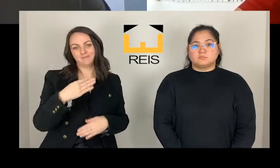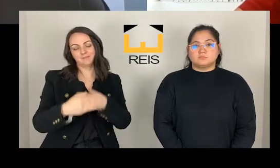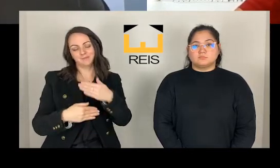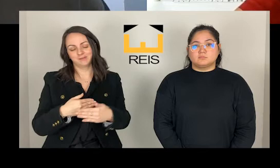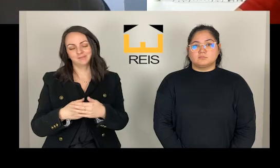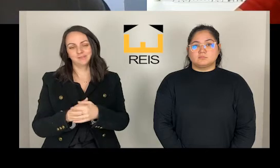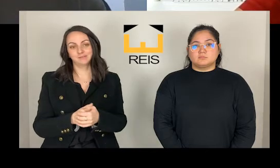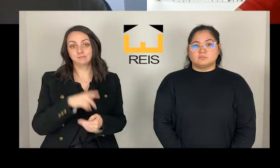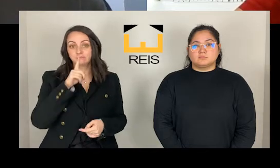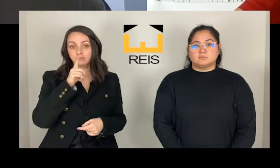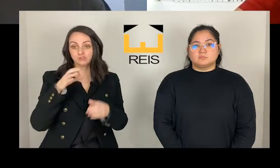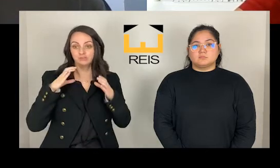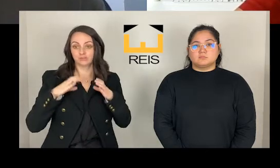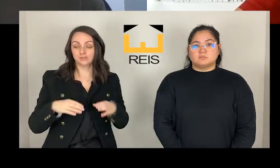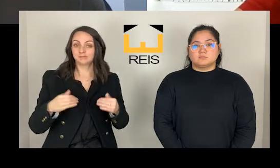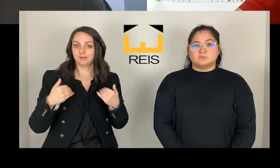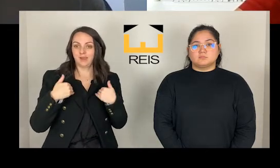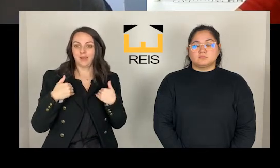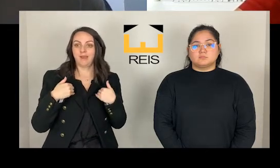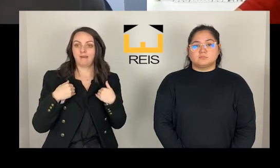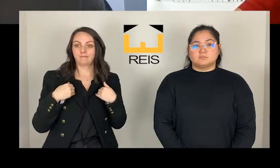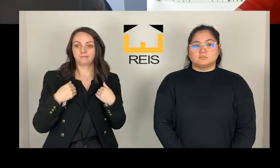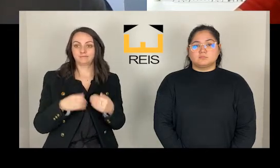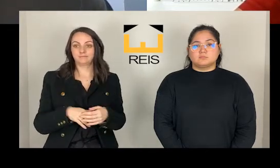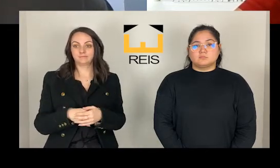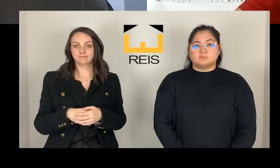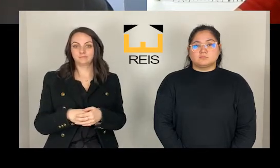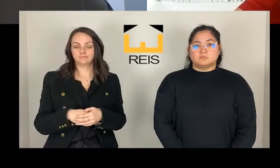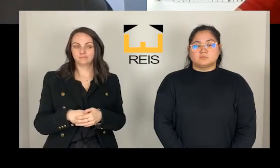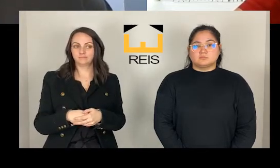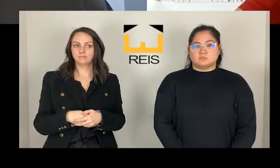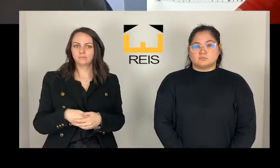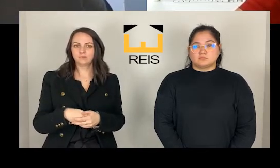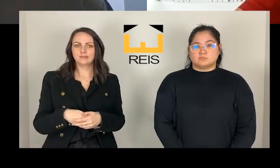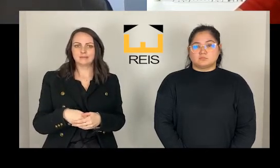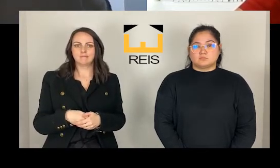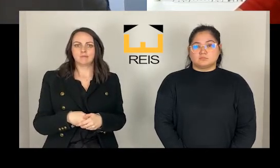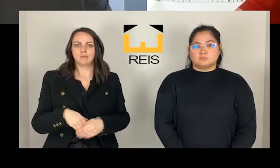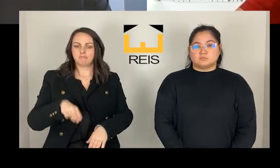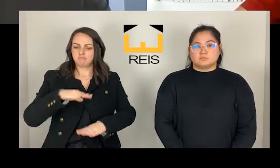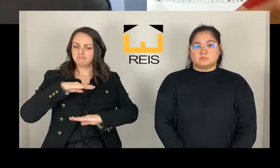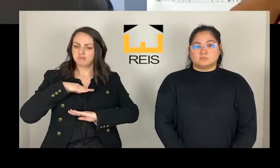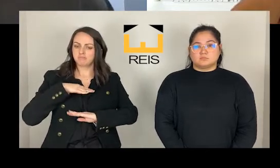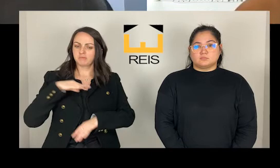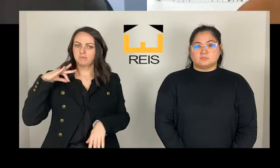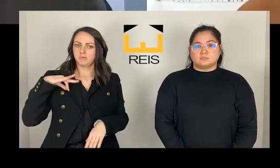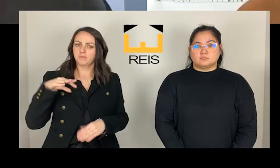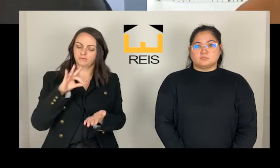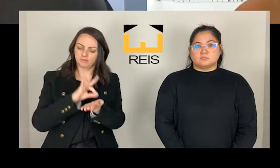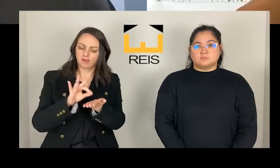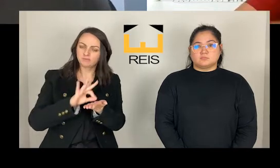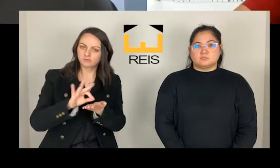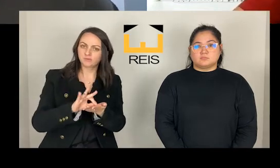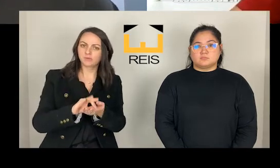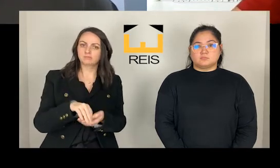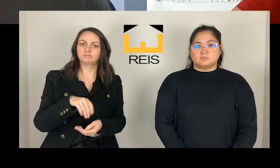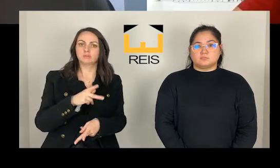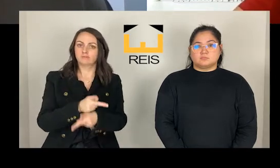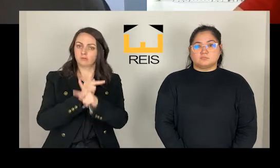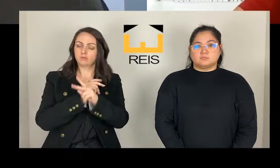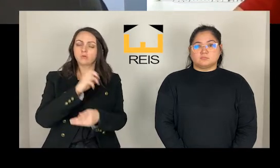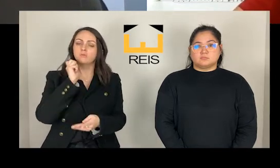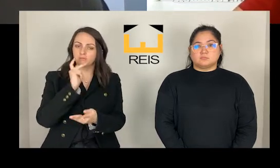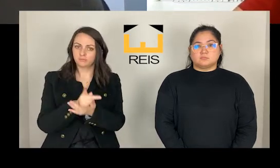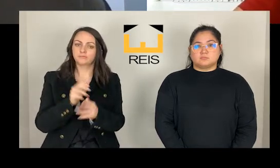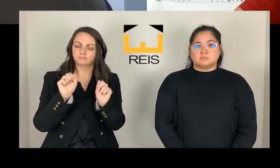the customer has an adequate score to be approved for a loan. One of the things